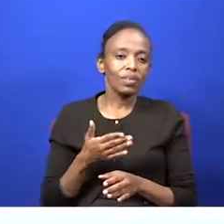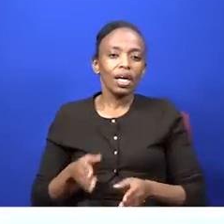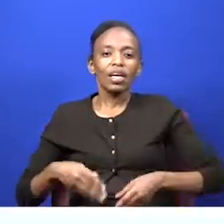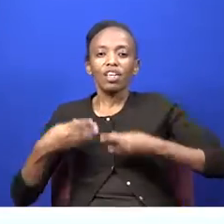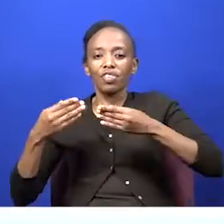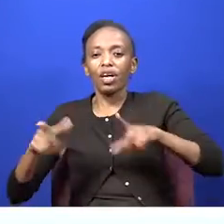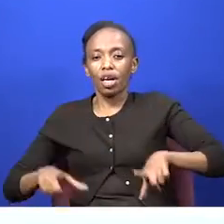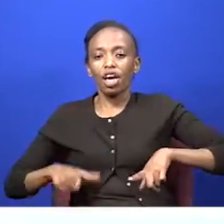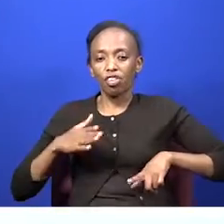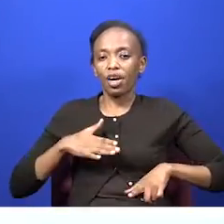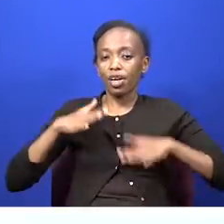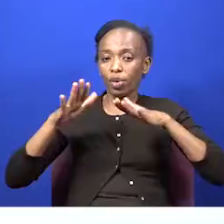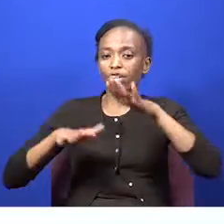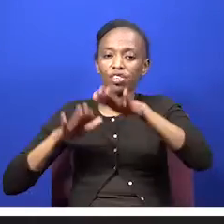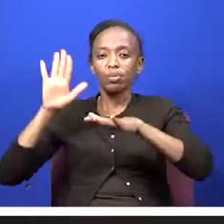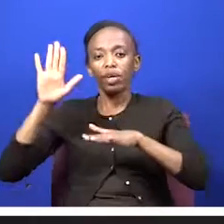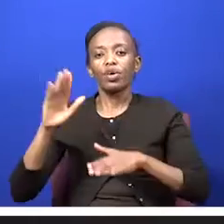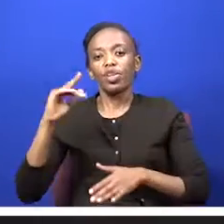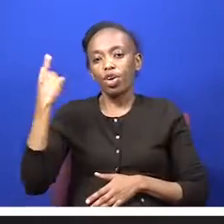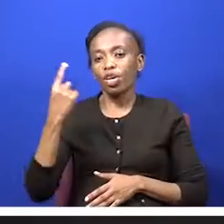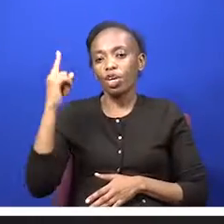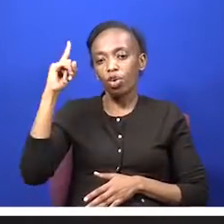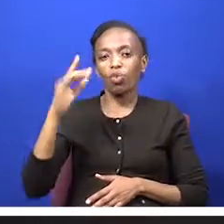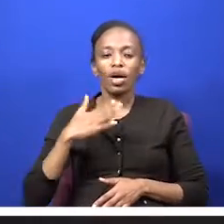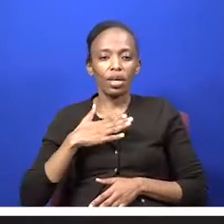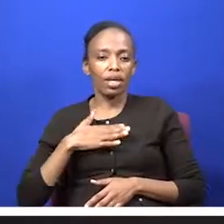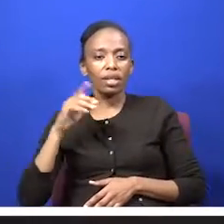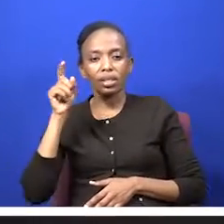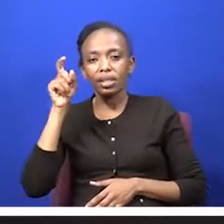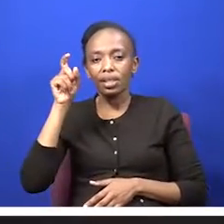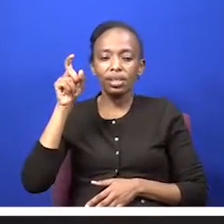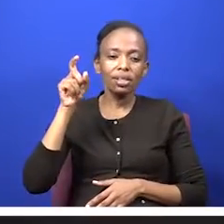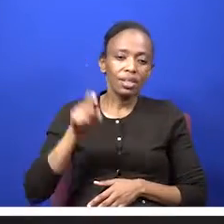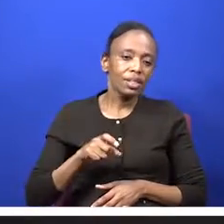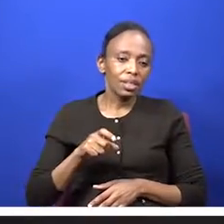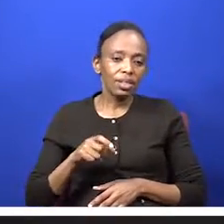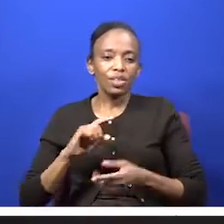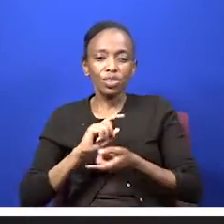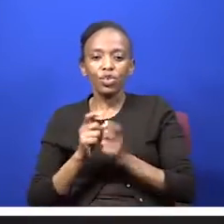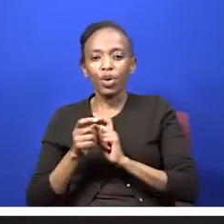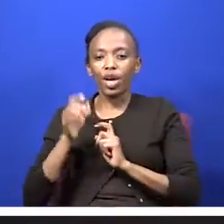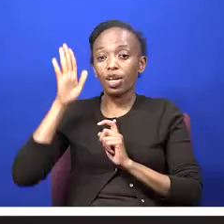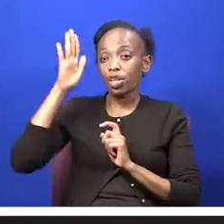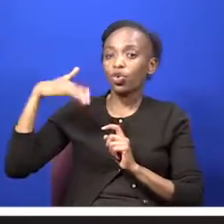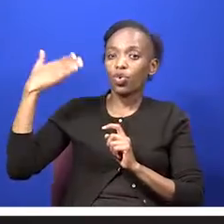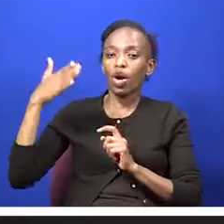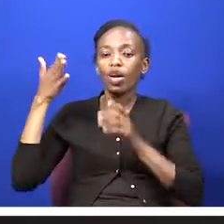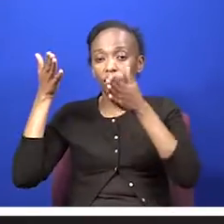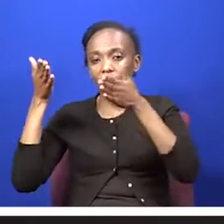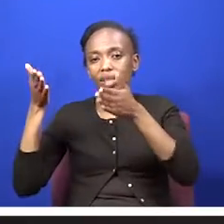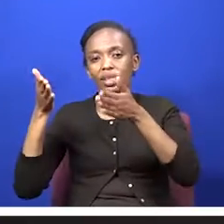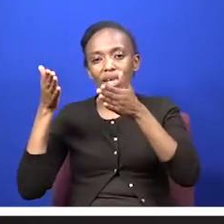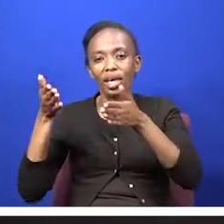Lay my life down at your feet. You're the only one I need. I turn to you and